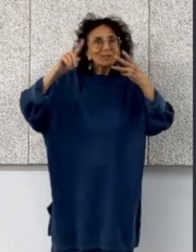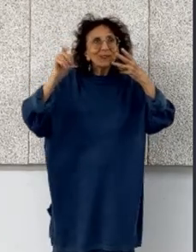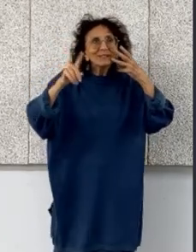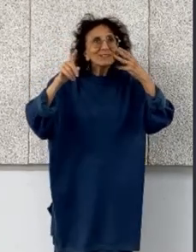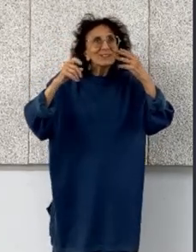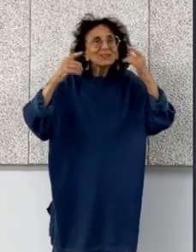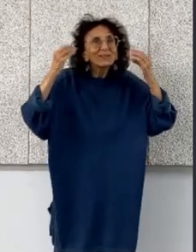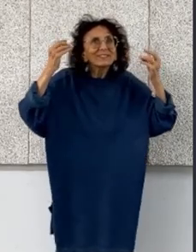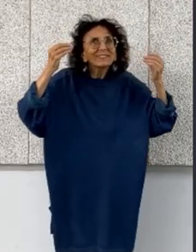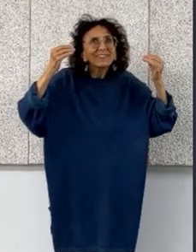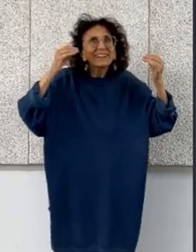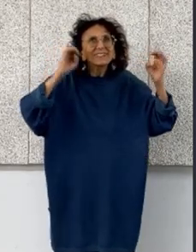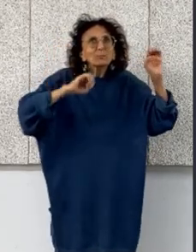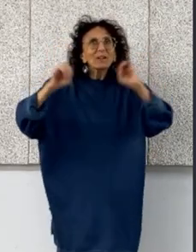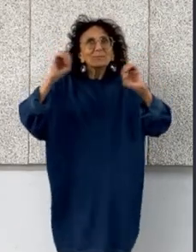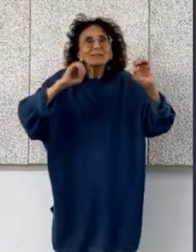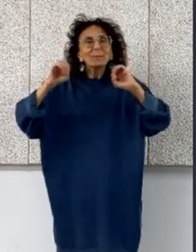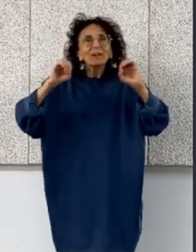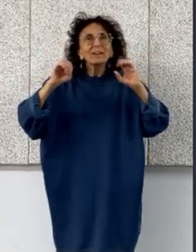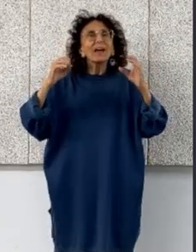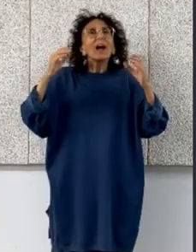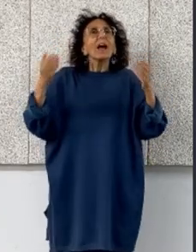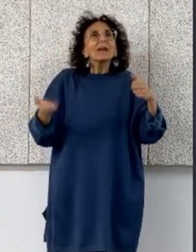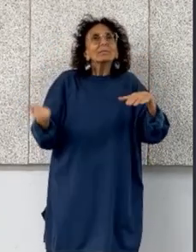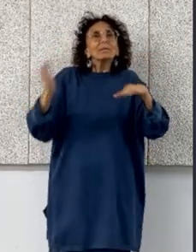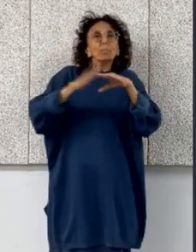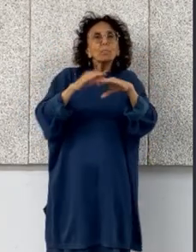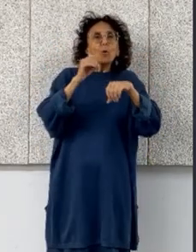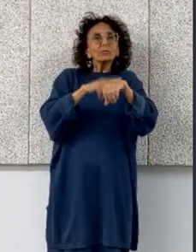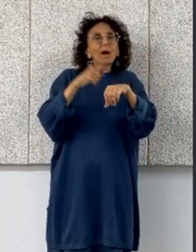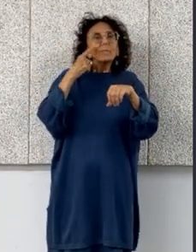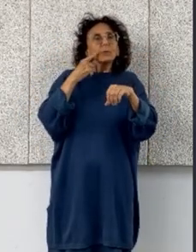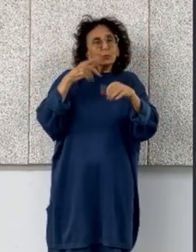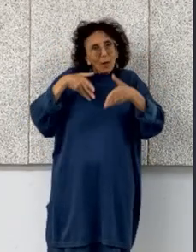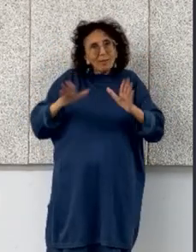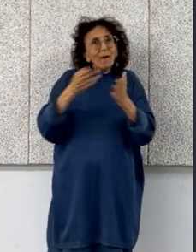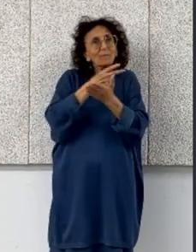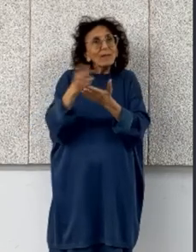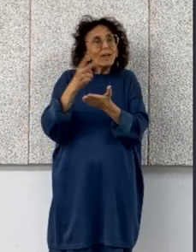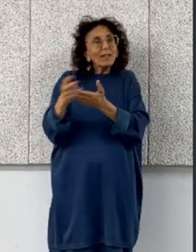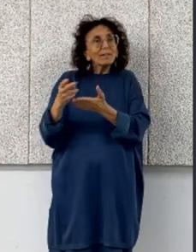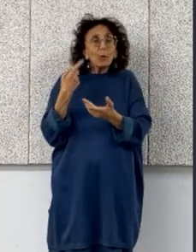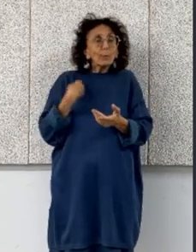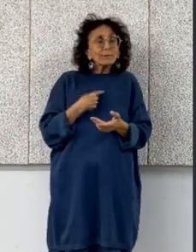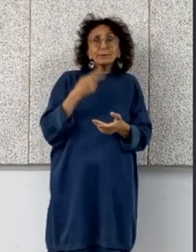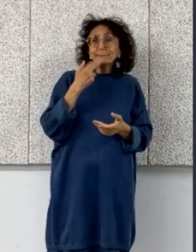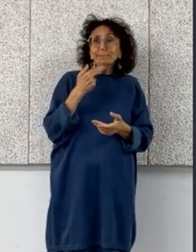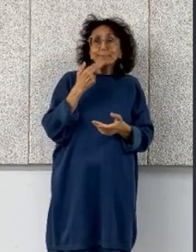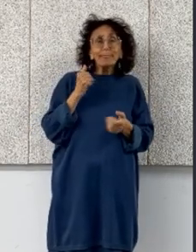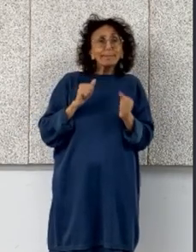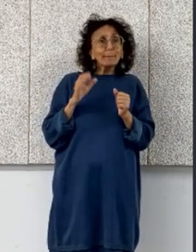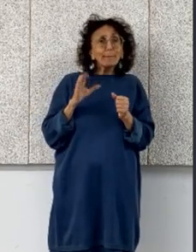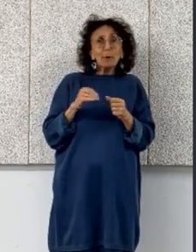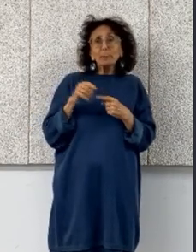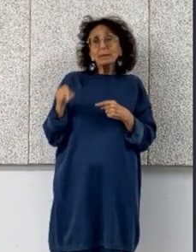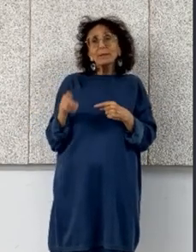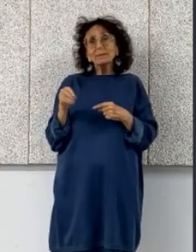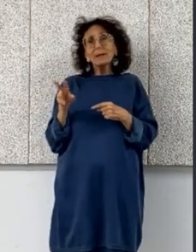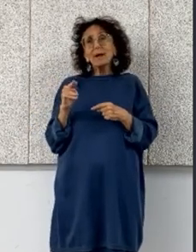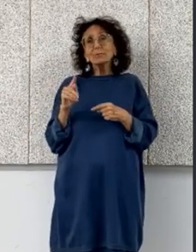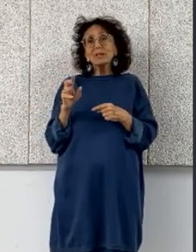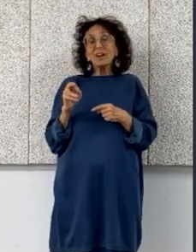that just from, you know, we are this little theater downtown, and there are so few theaters